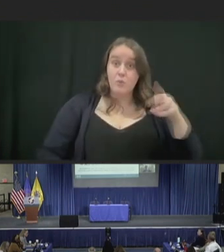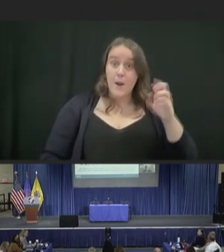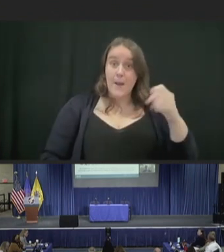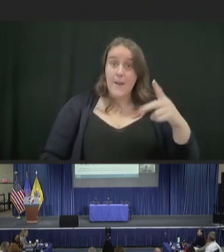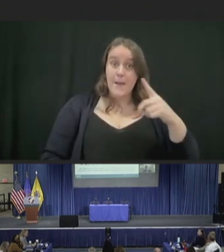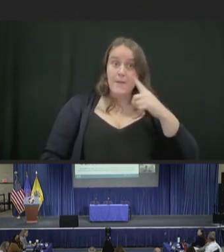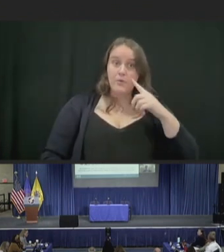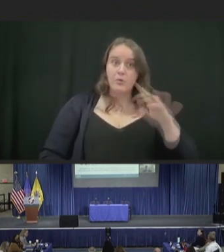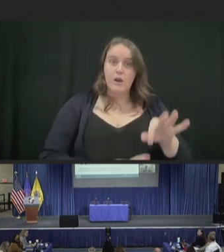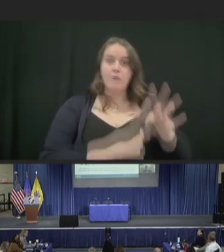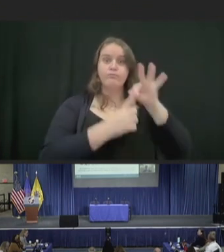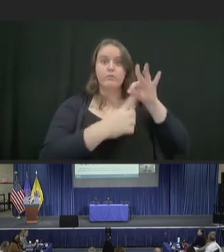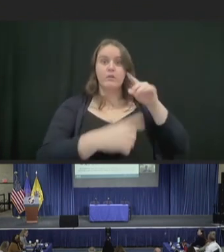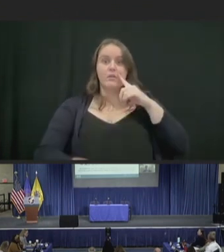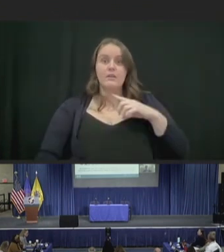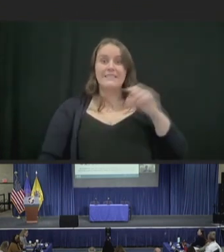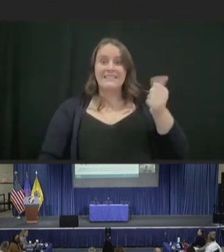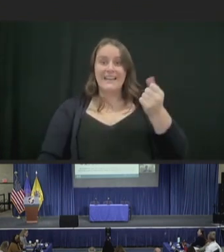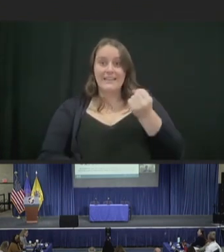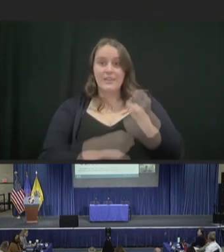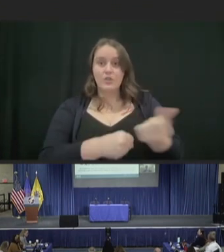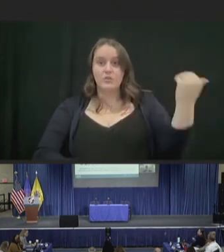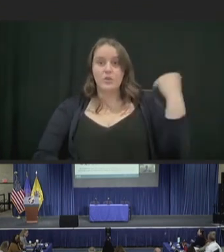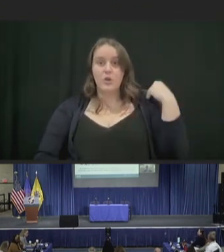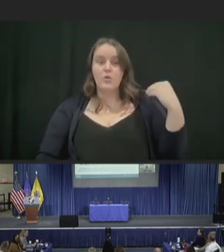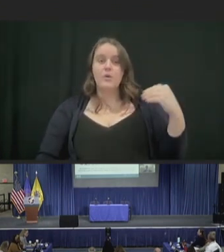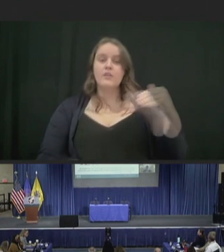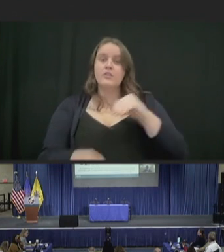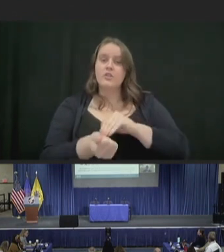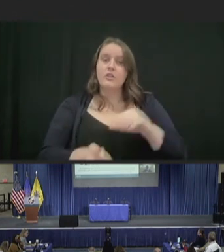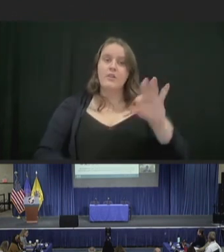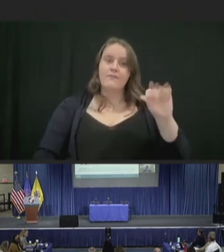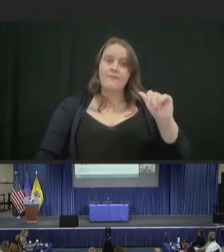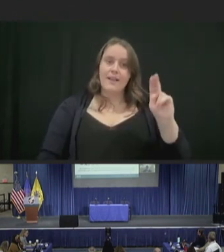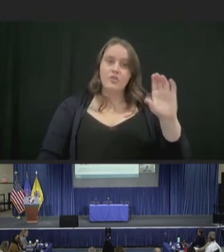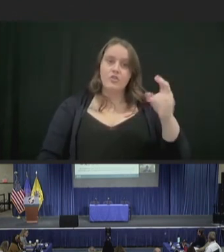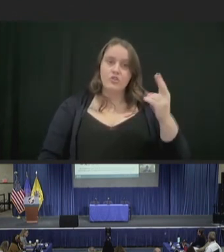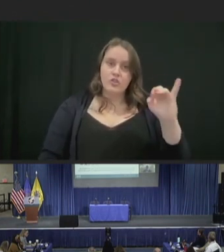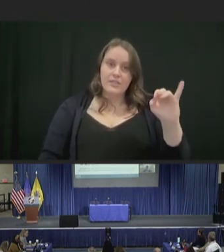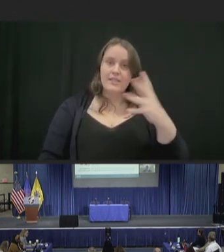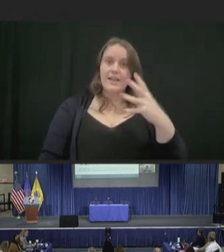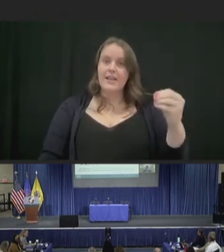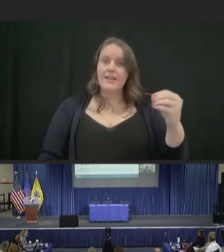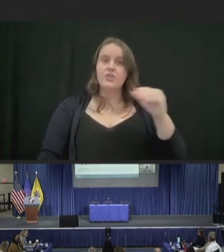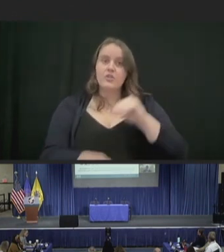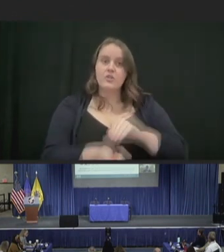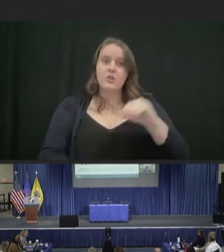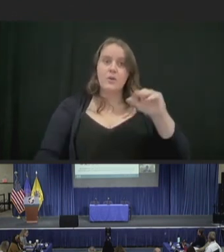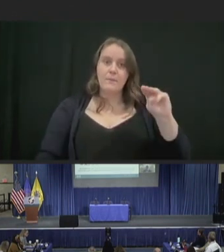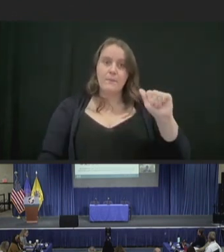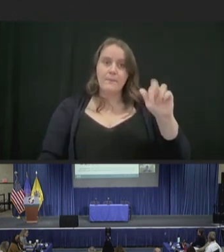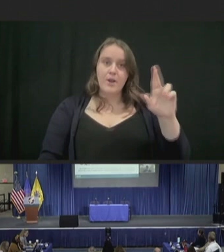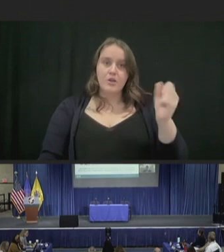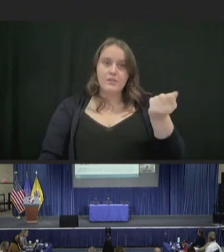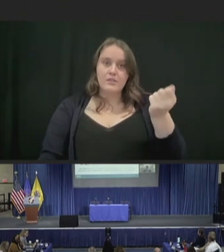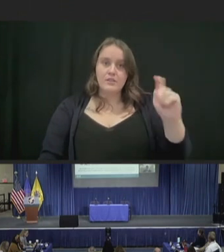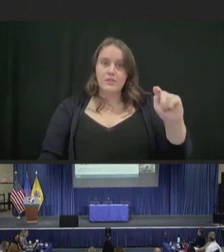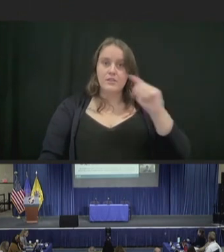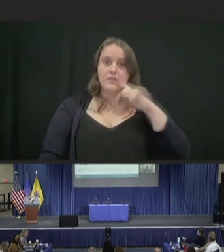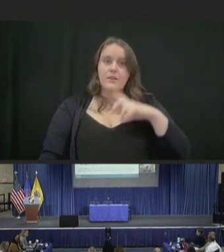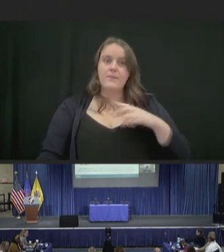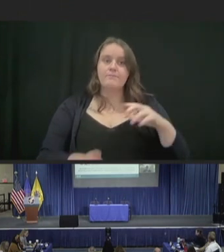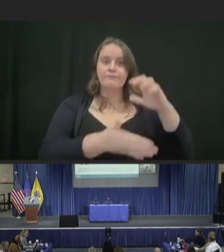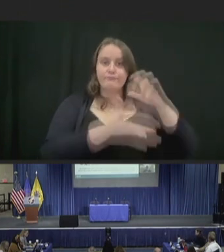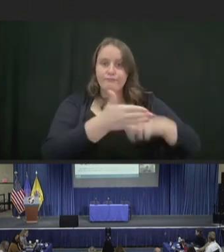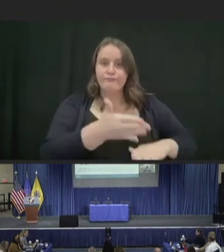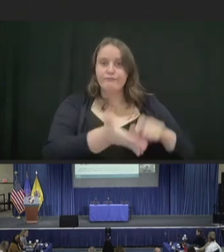ago, Drs. Fauci and Marston published a perspective in the New England Journal of Medicine stating, ultimately, we believe